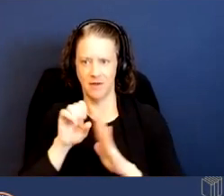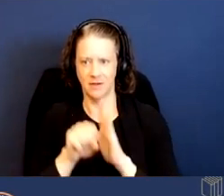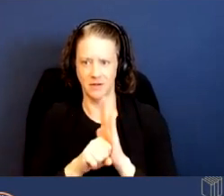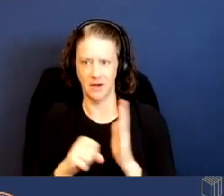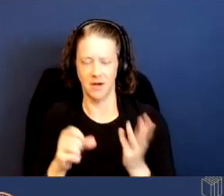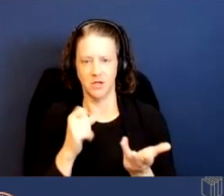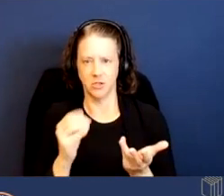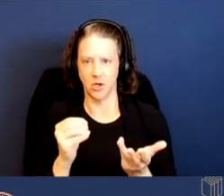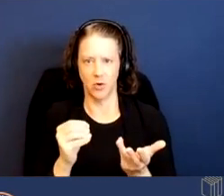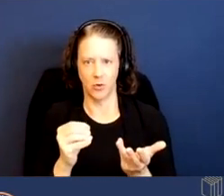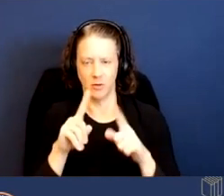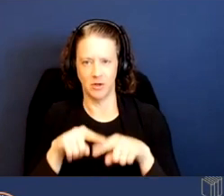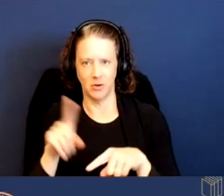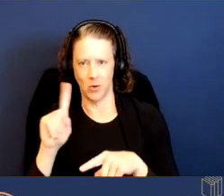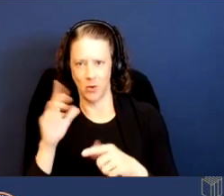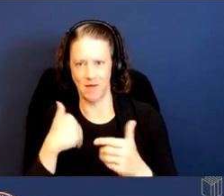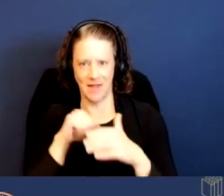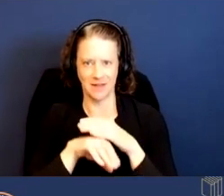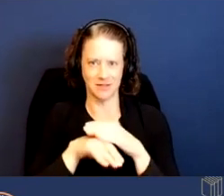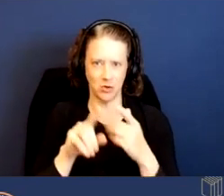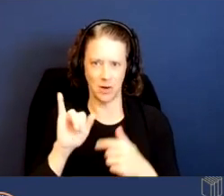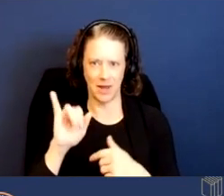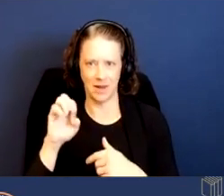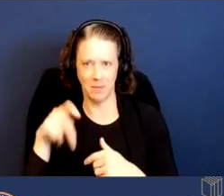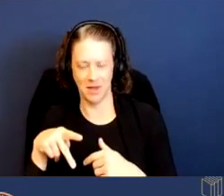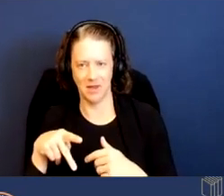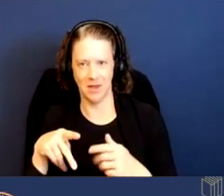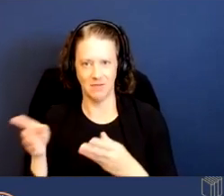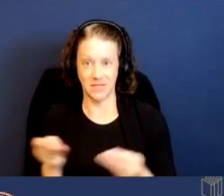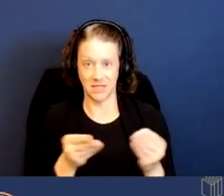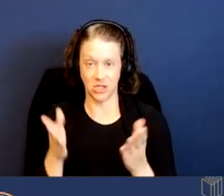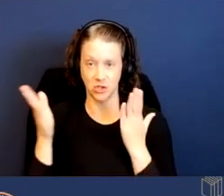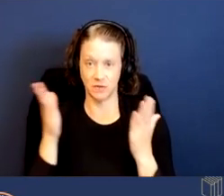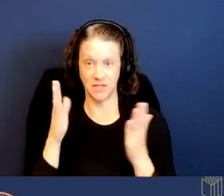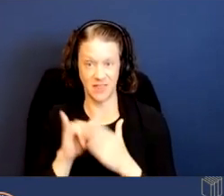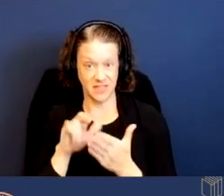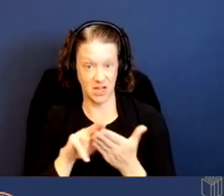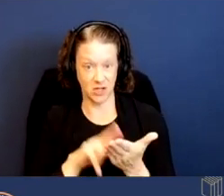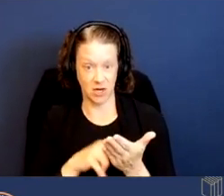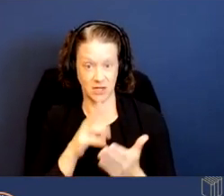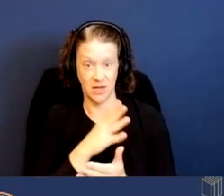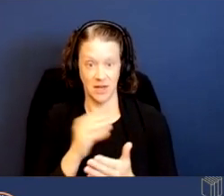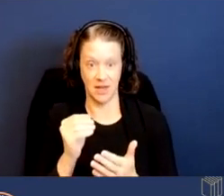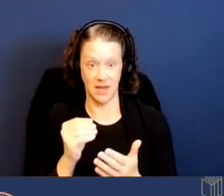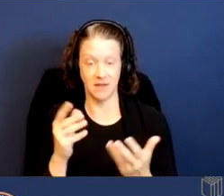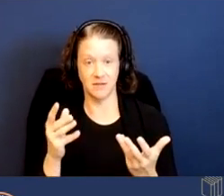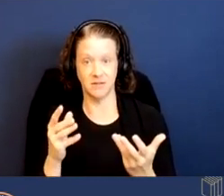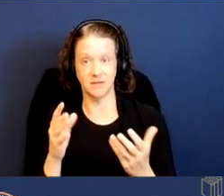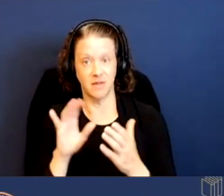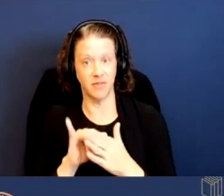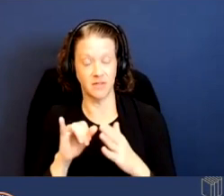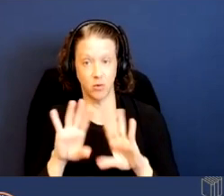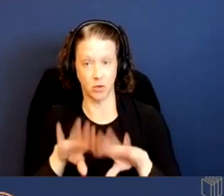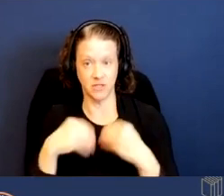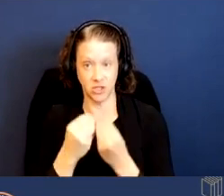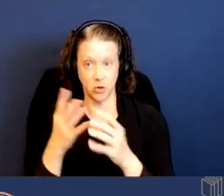have access to IEP facilitation services. So this contract and this entity that receives the contract will spend some